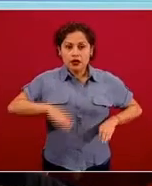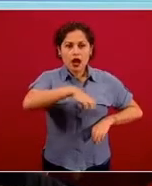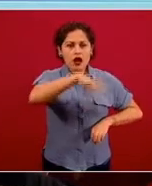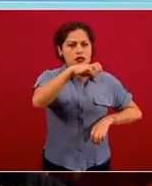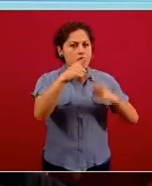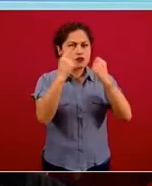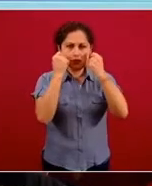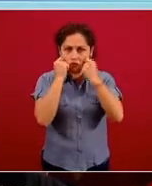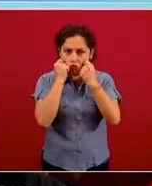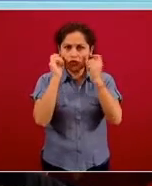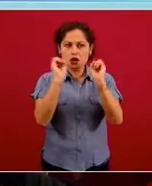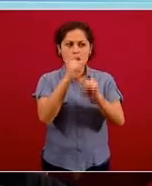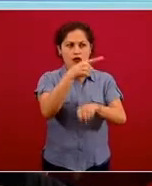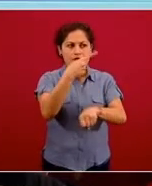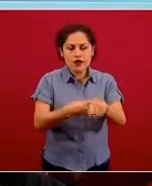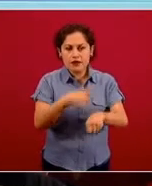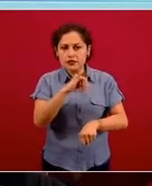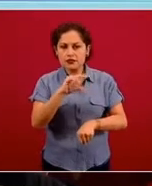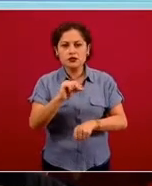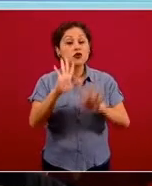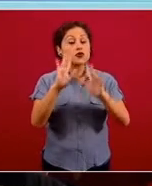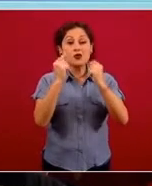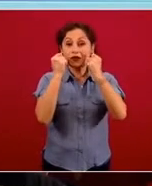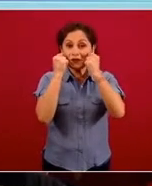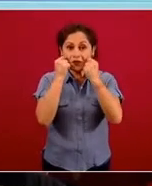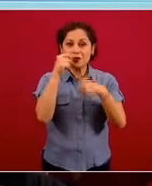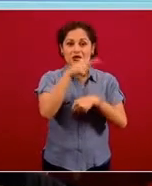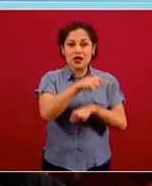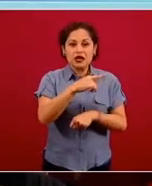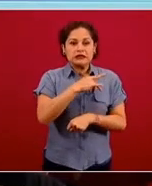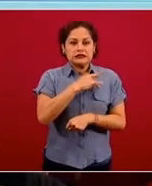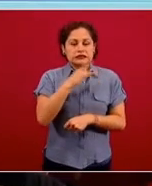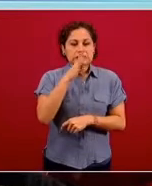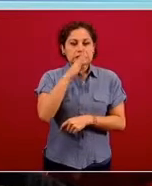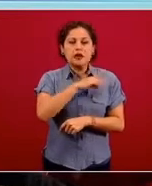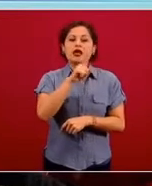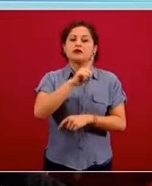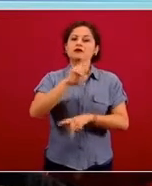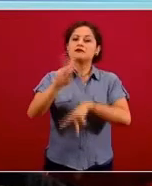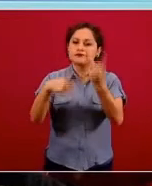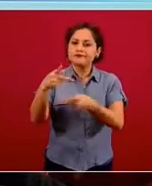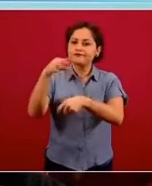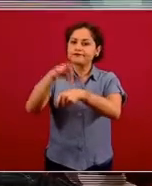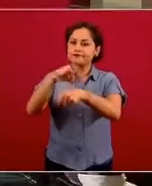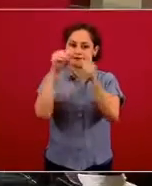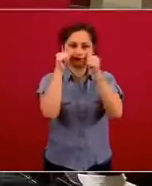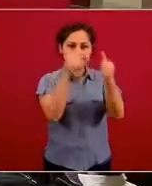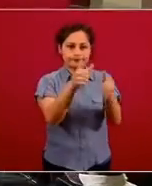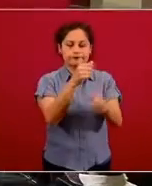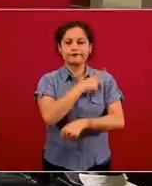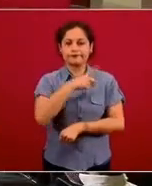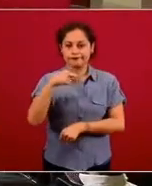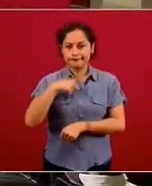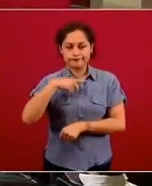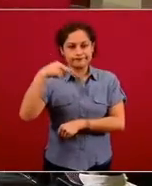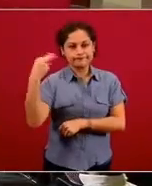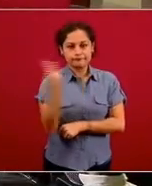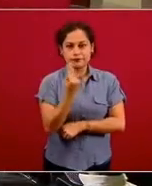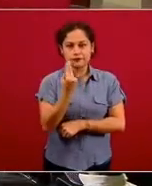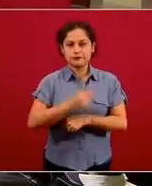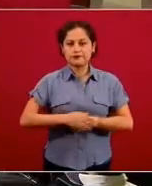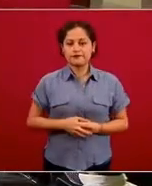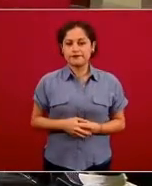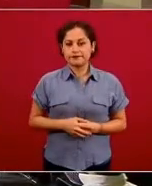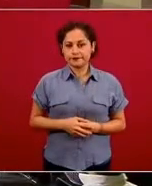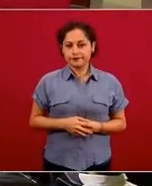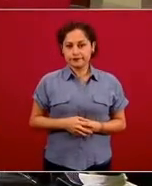alarm sign, and this alarm sign should lead this person to go immediately in the search of medical treatment. Treat